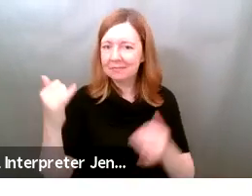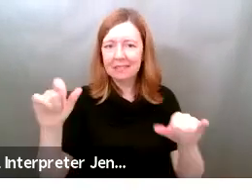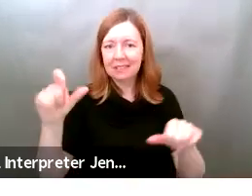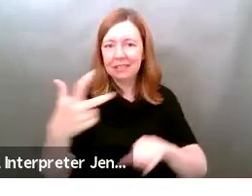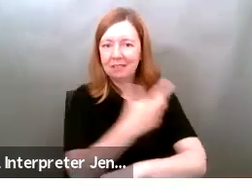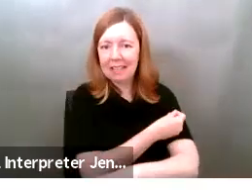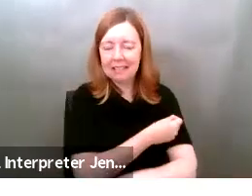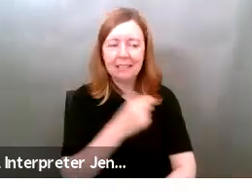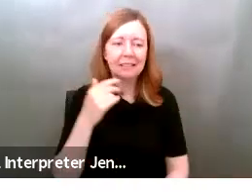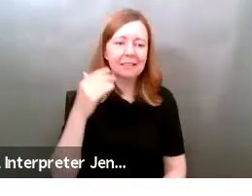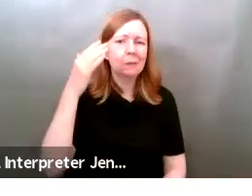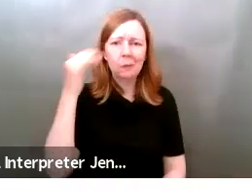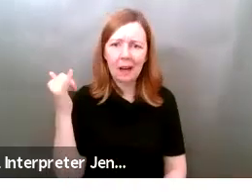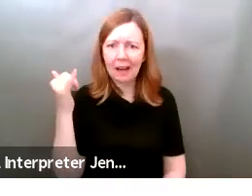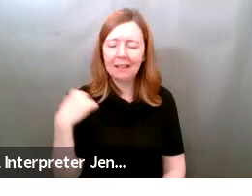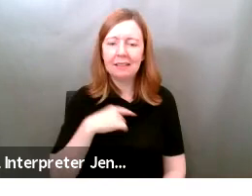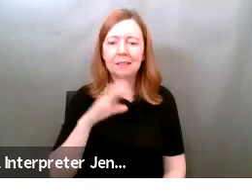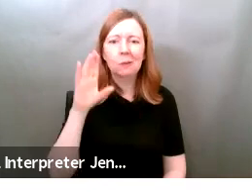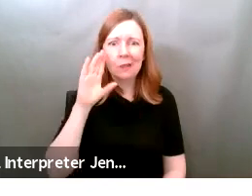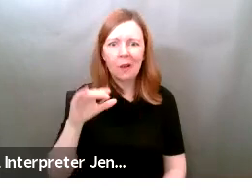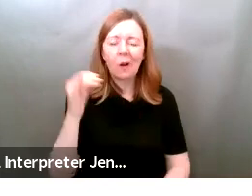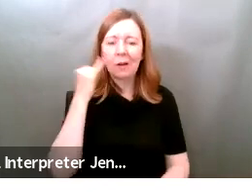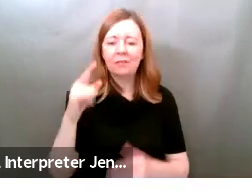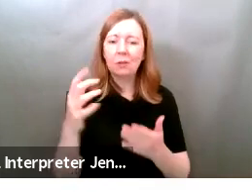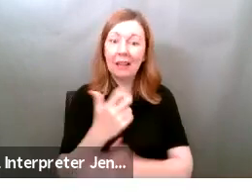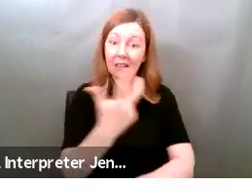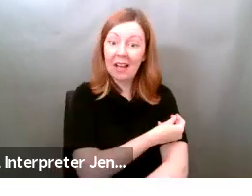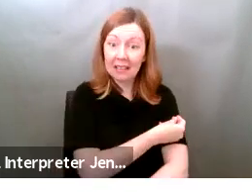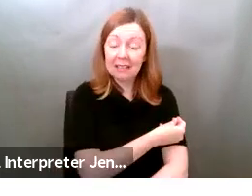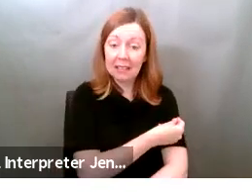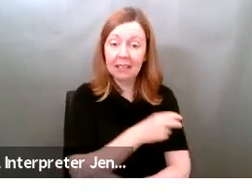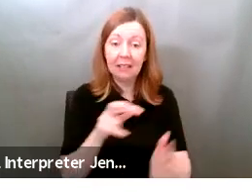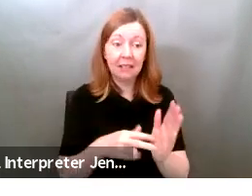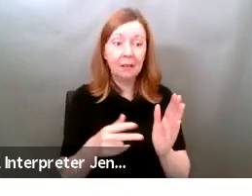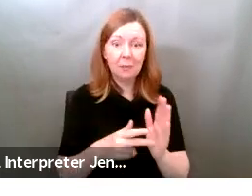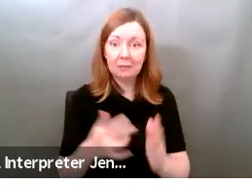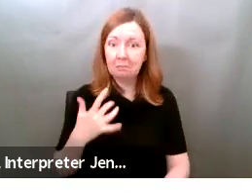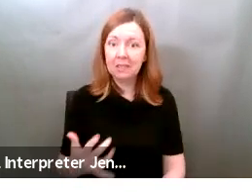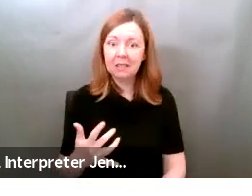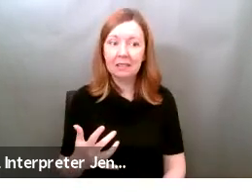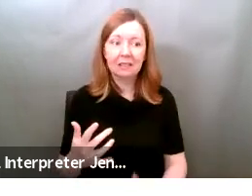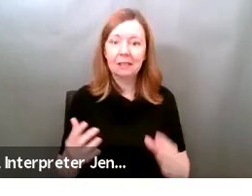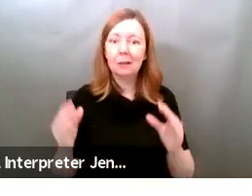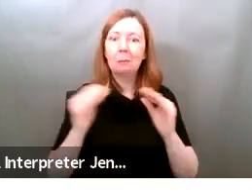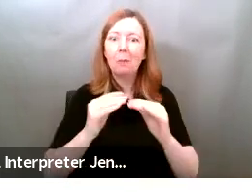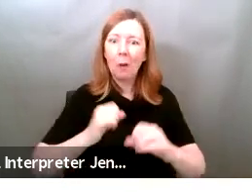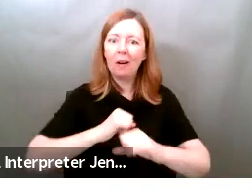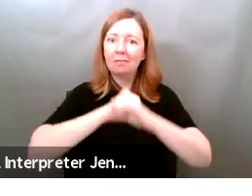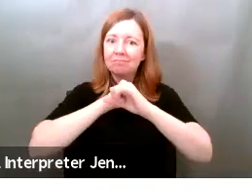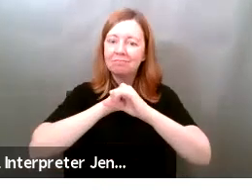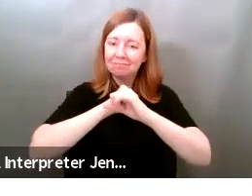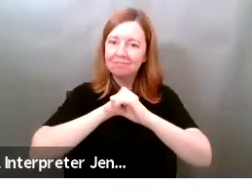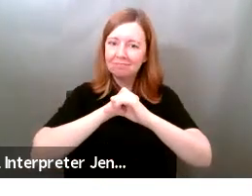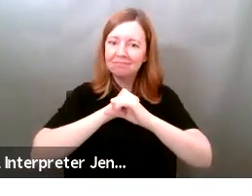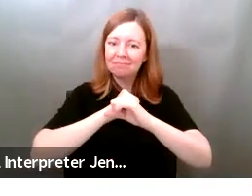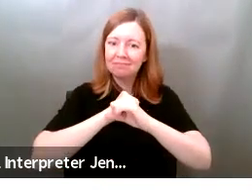And the reason why is that we know if you get the vaccine, you are likely to have even higher